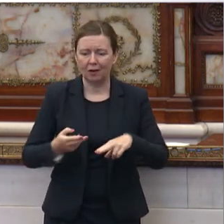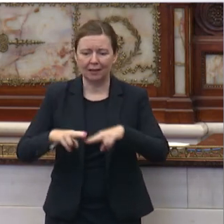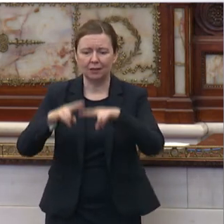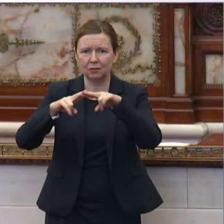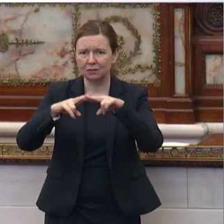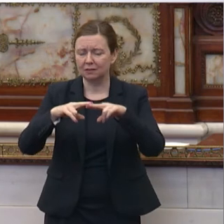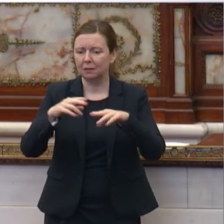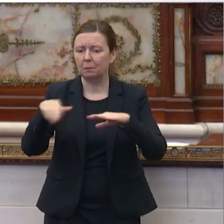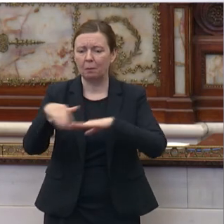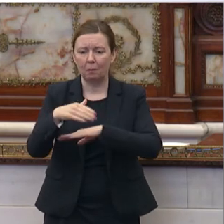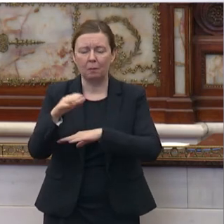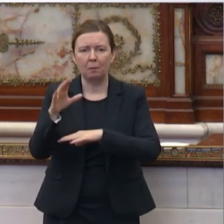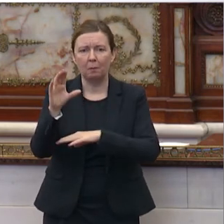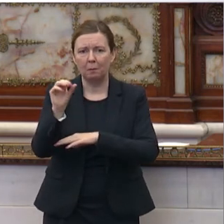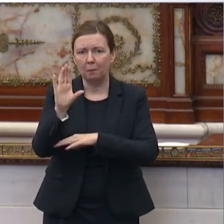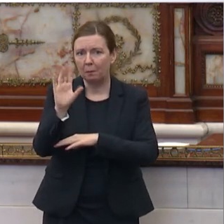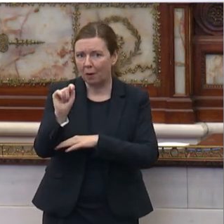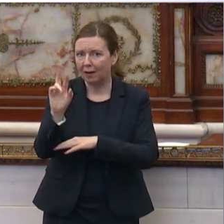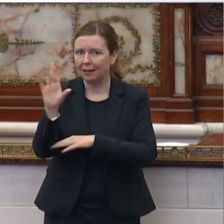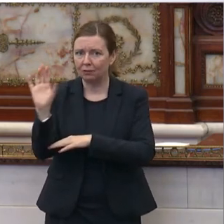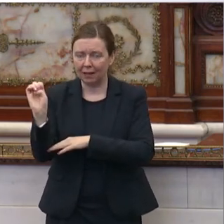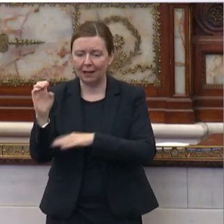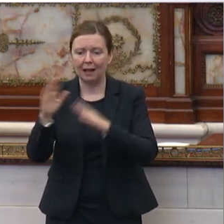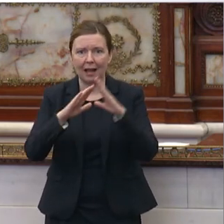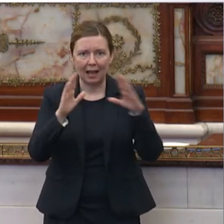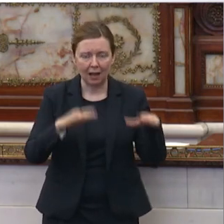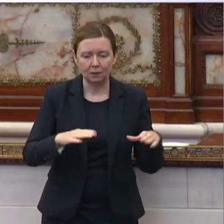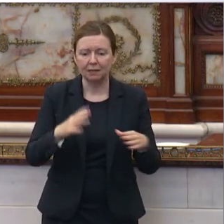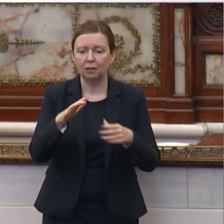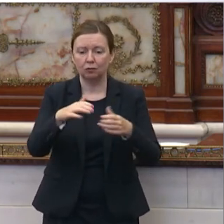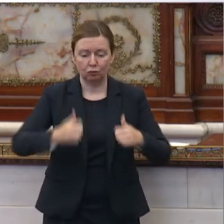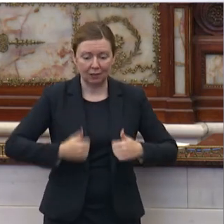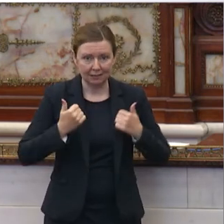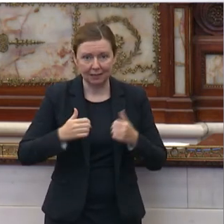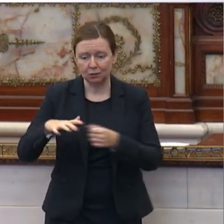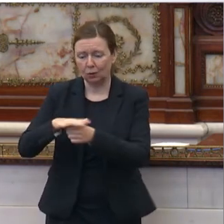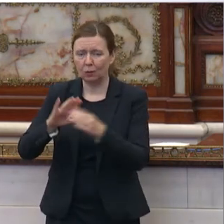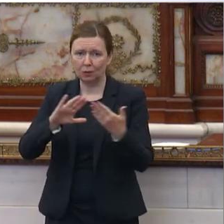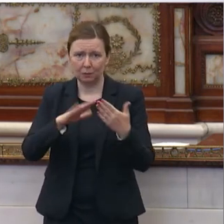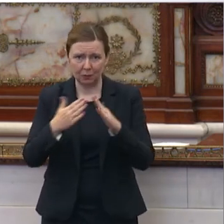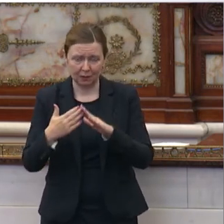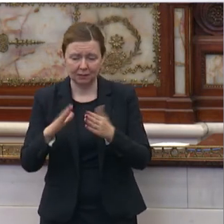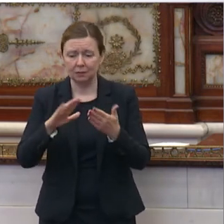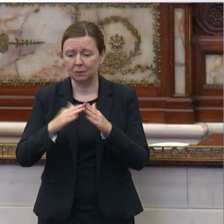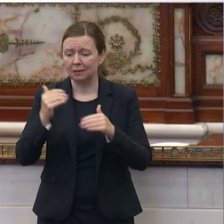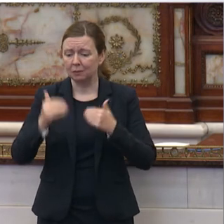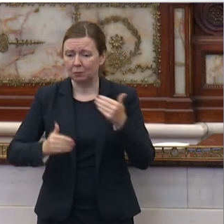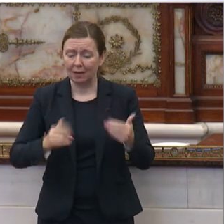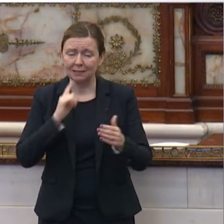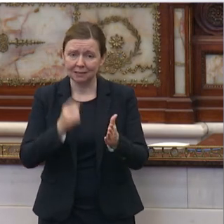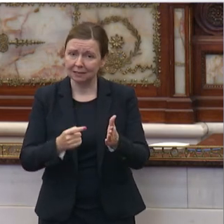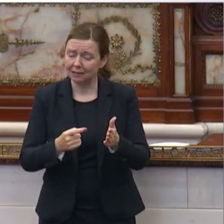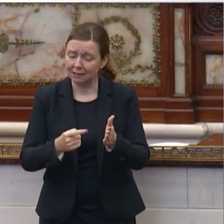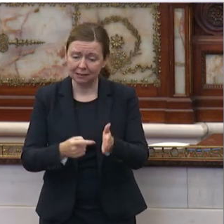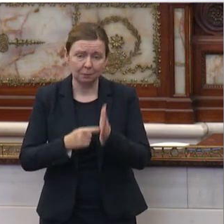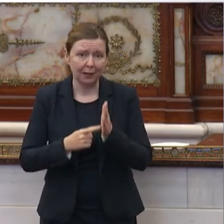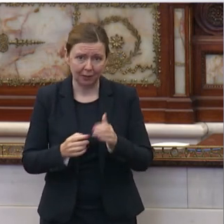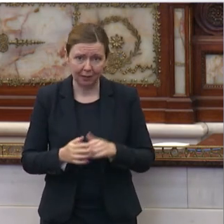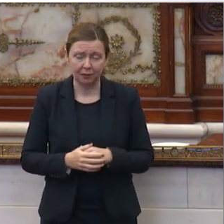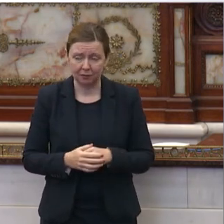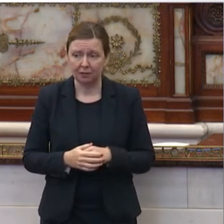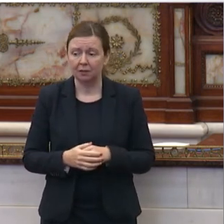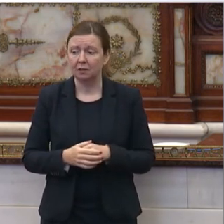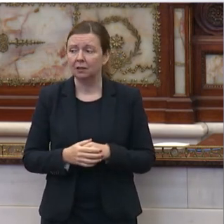housing as a buy right in both residential and local communities. Okay, community process is imperative. And what I want to say is that